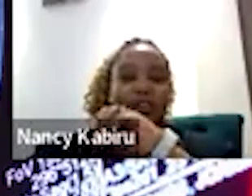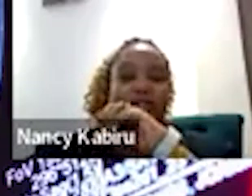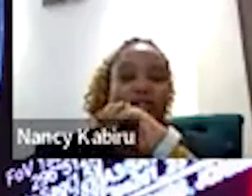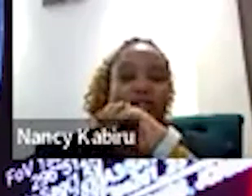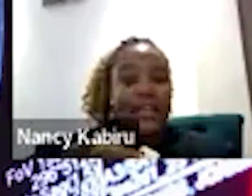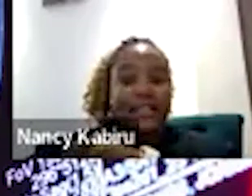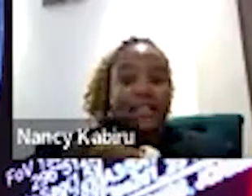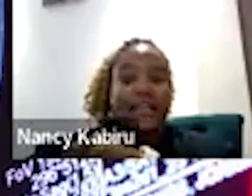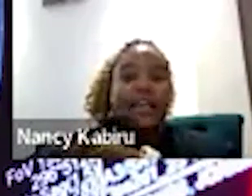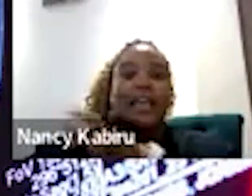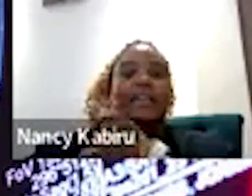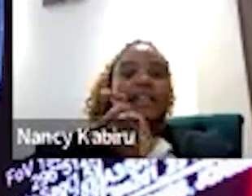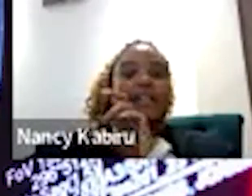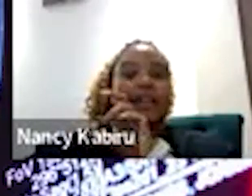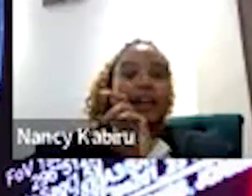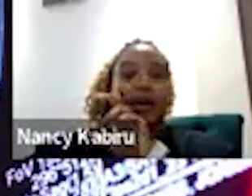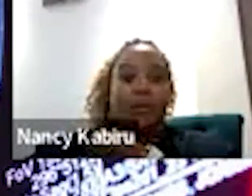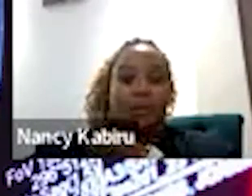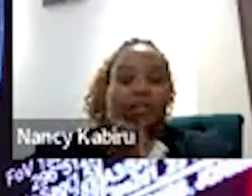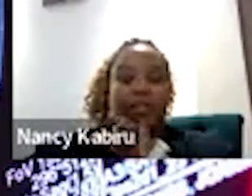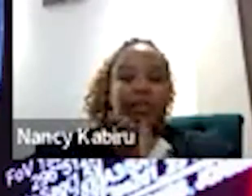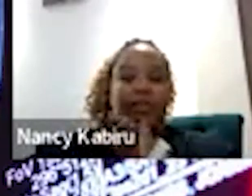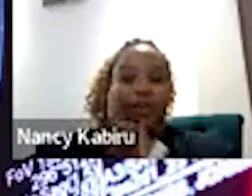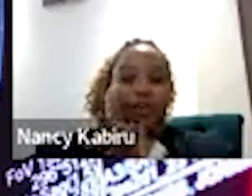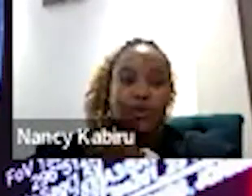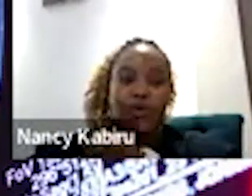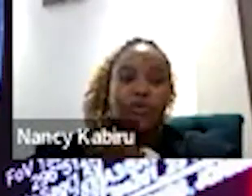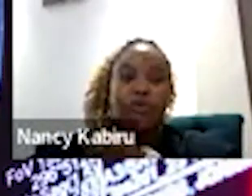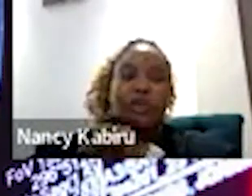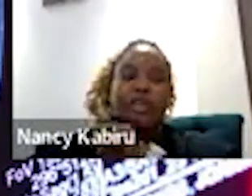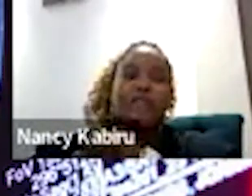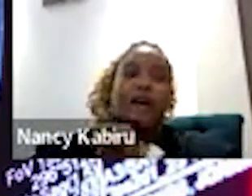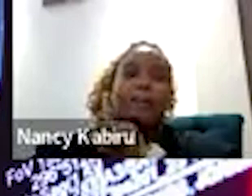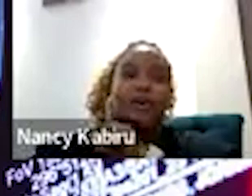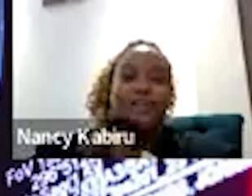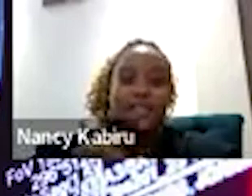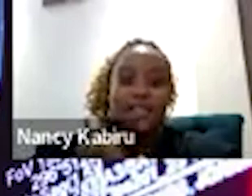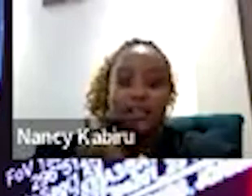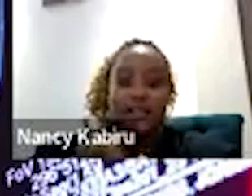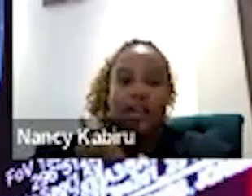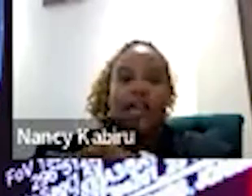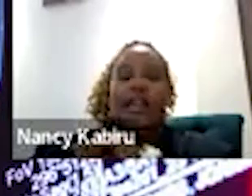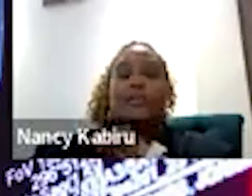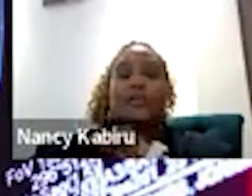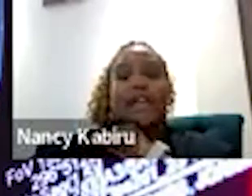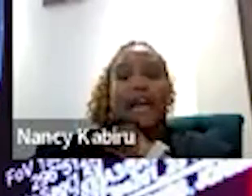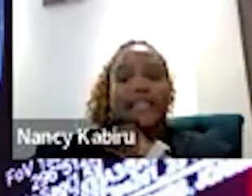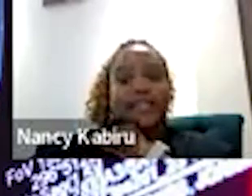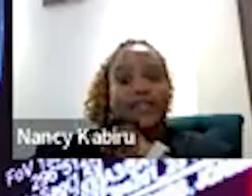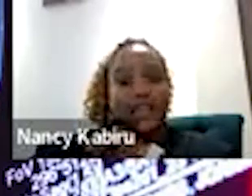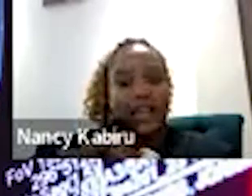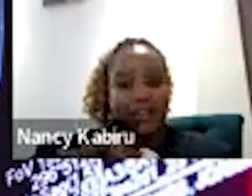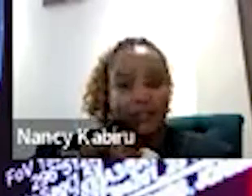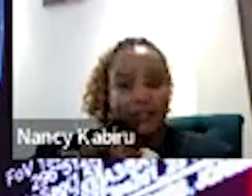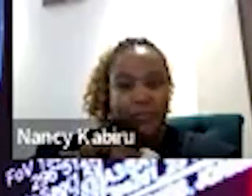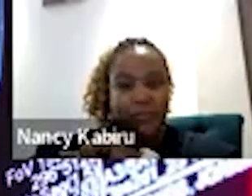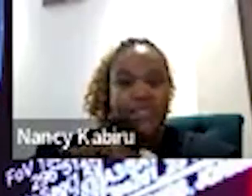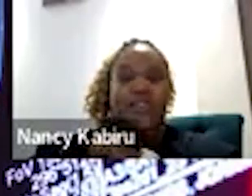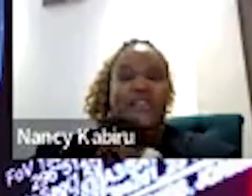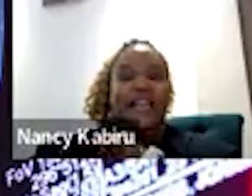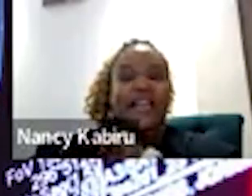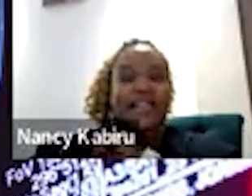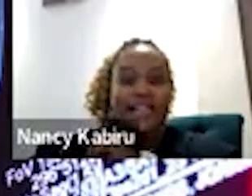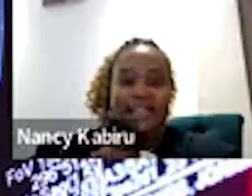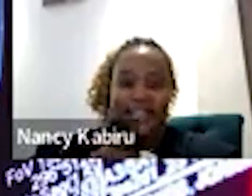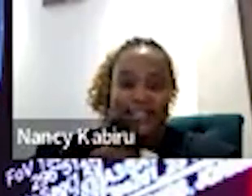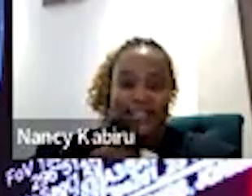with mental disorders, it is possible for you to live a positive and productive life.